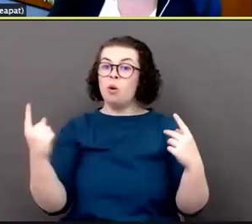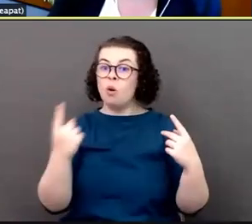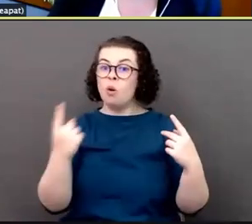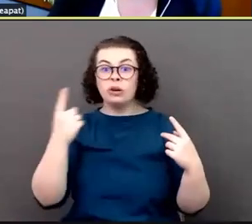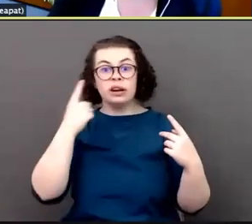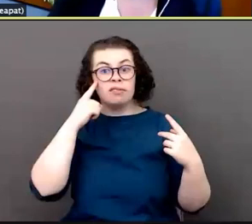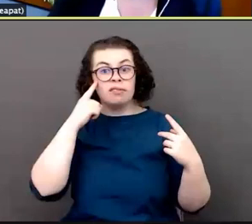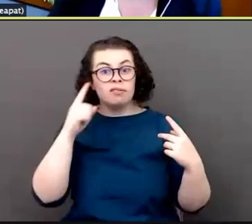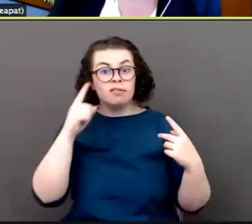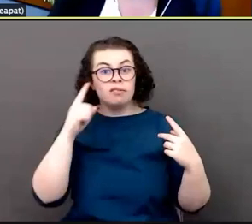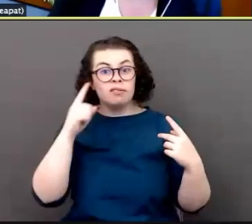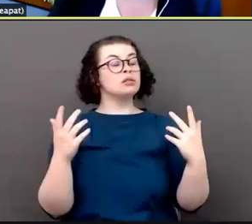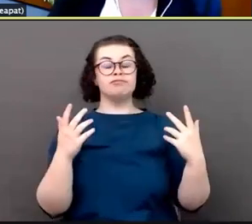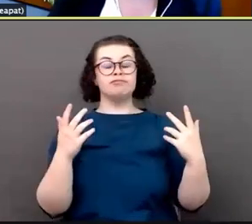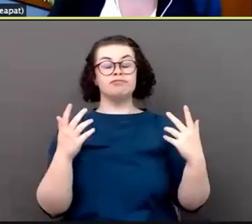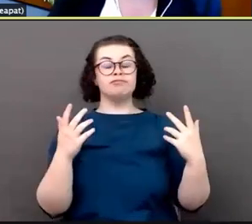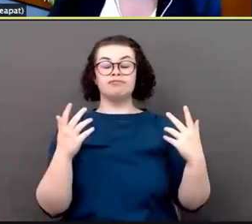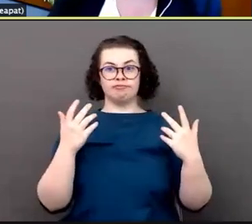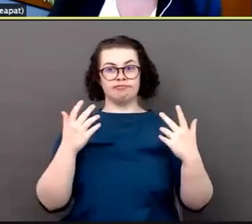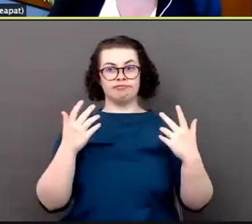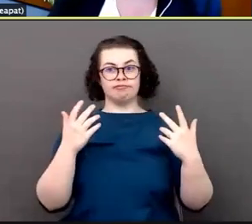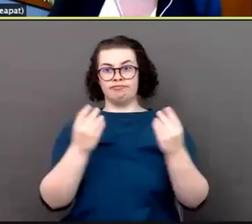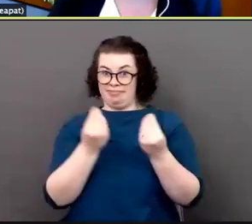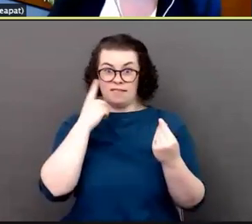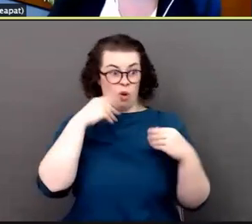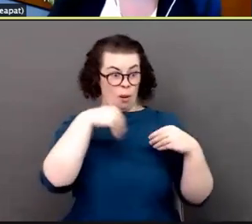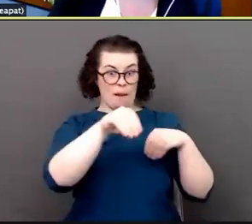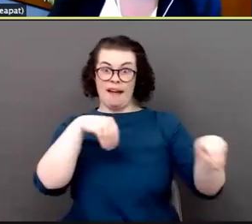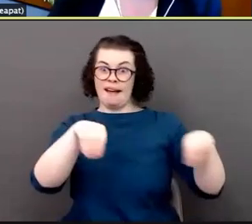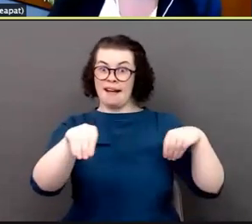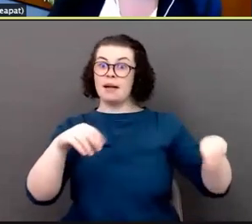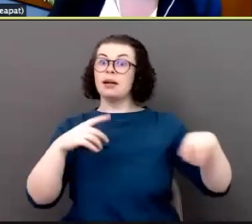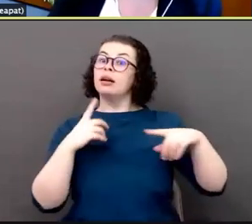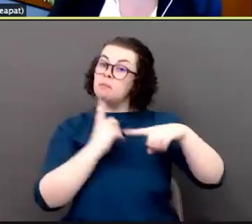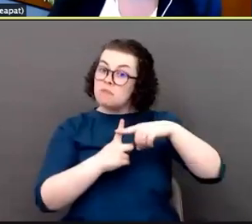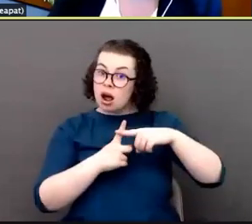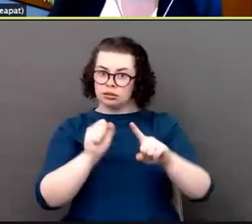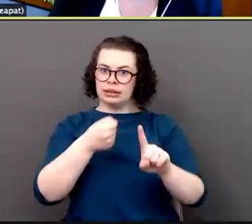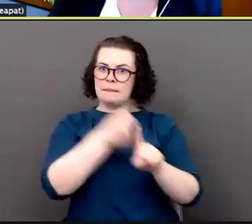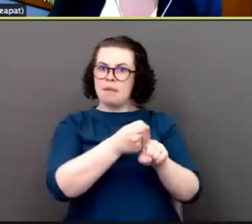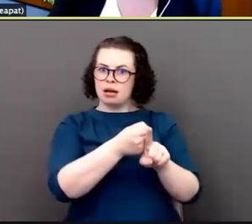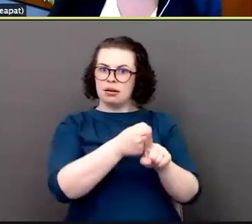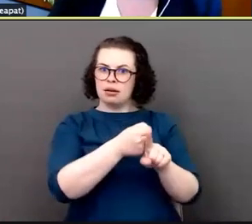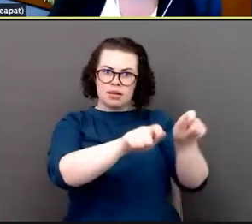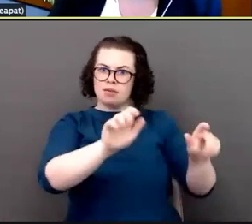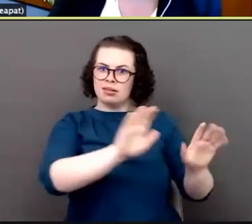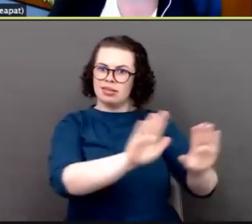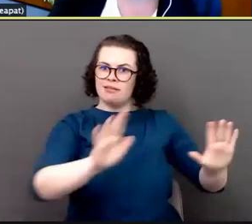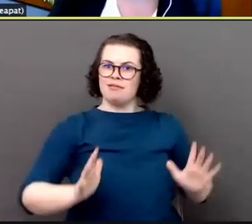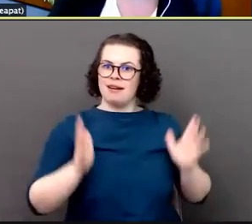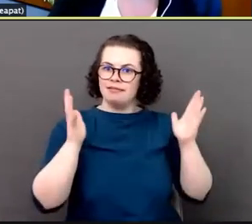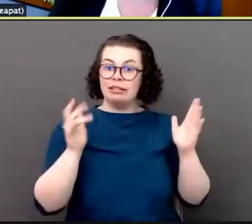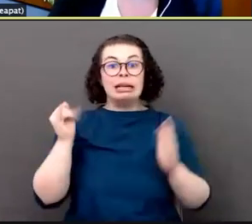the resource involved, but also the impact with which the state